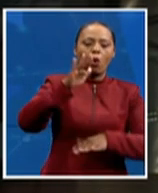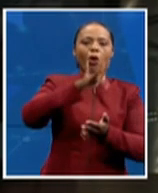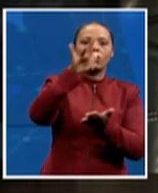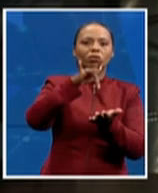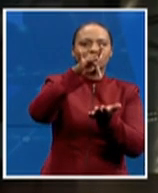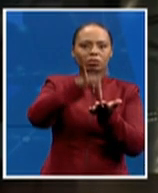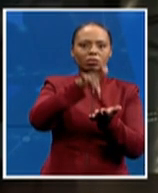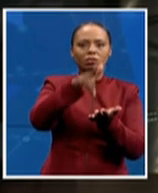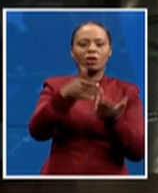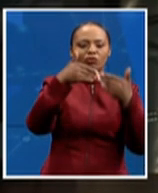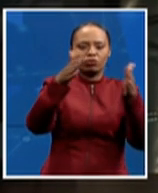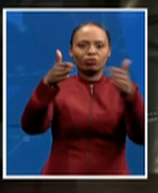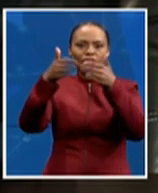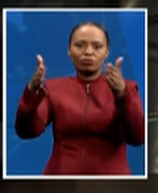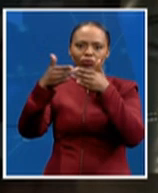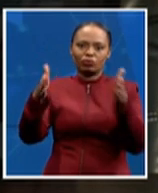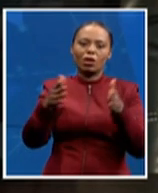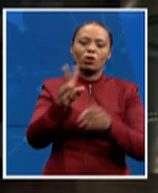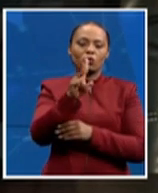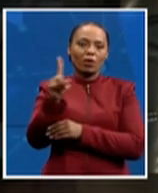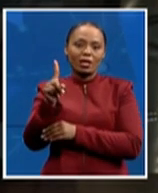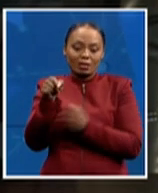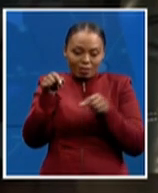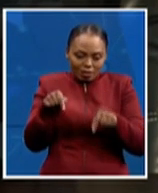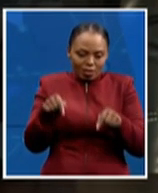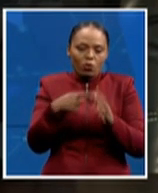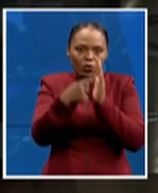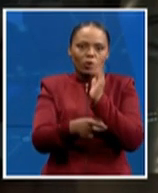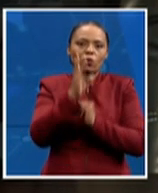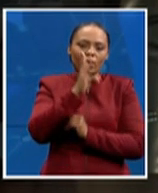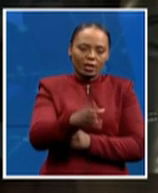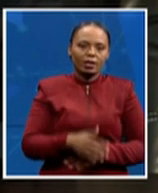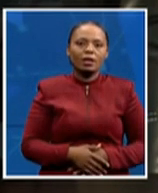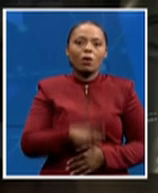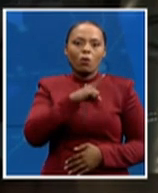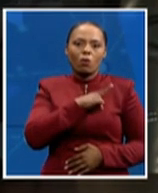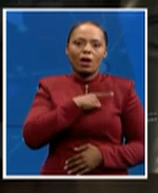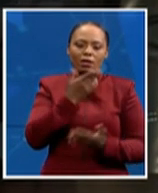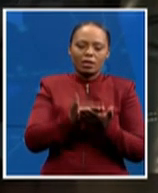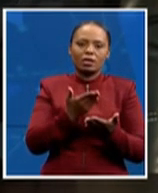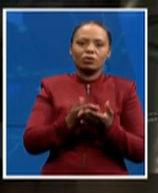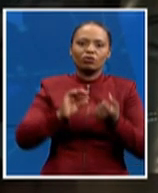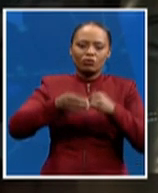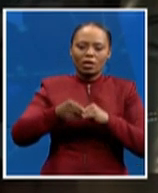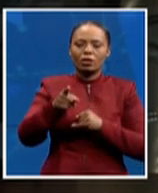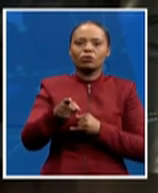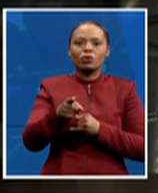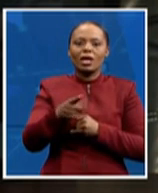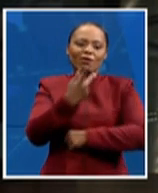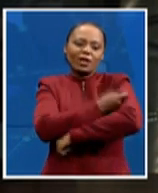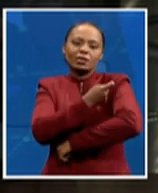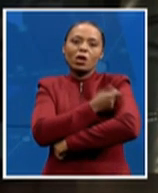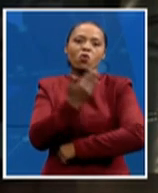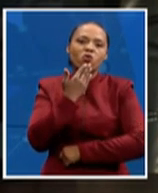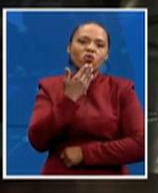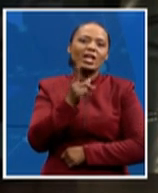this week. And this will be to accommodate educators who will be getting vaccinated from the 9th